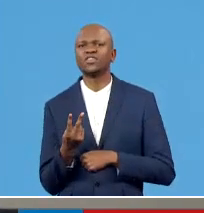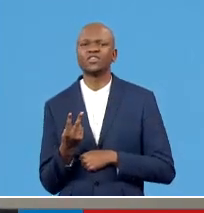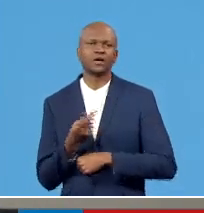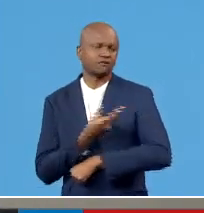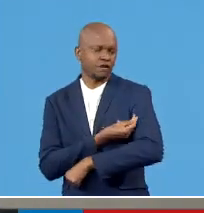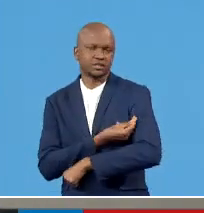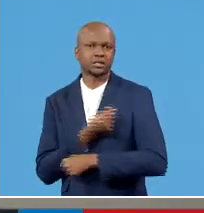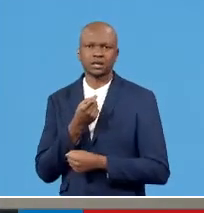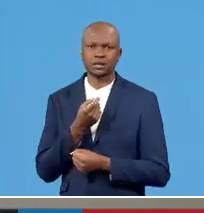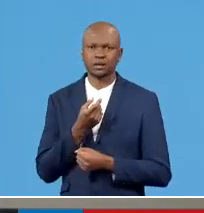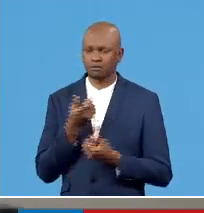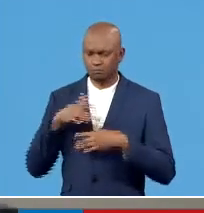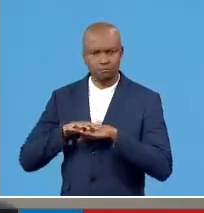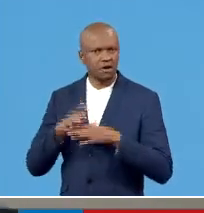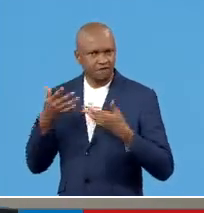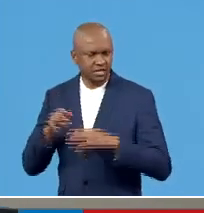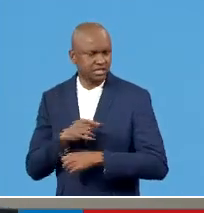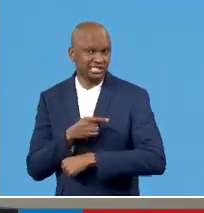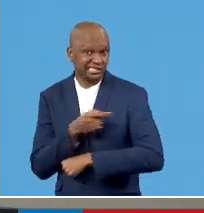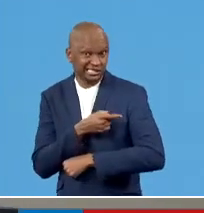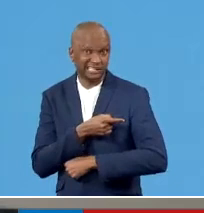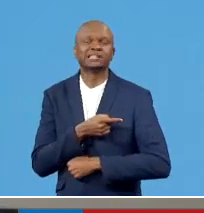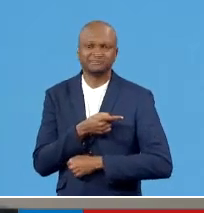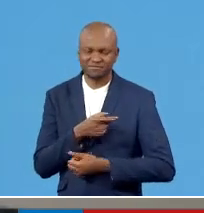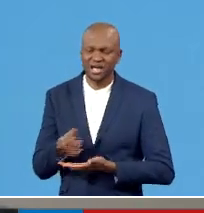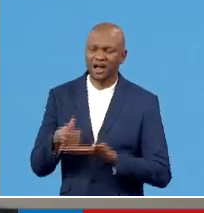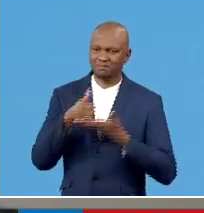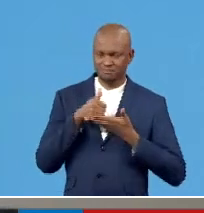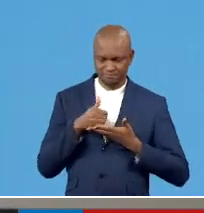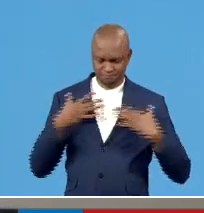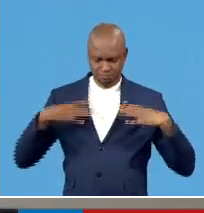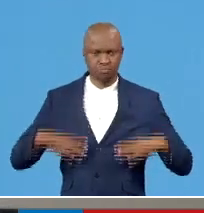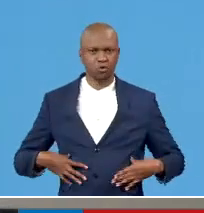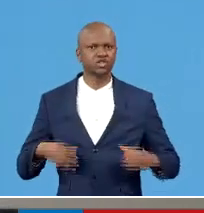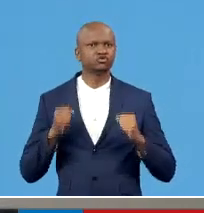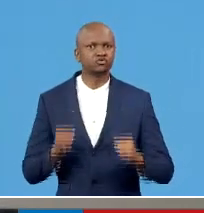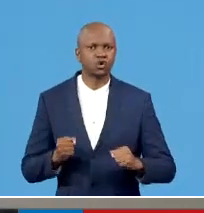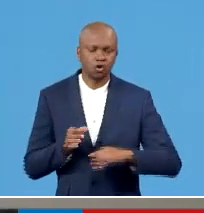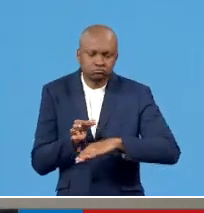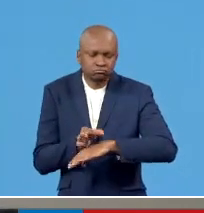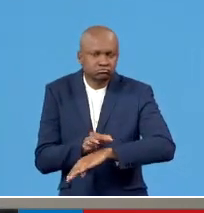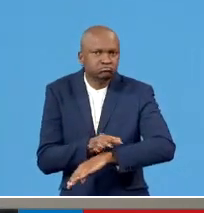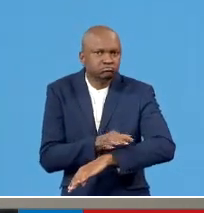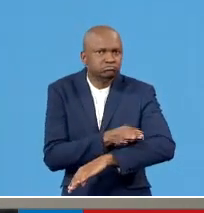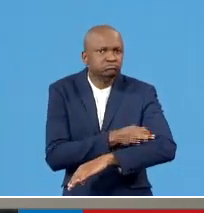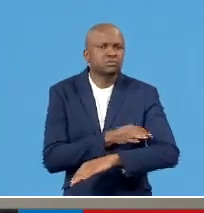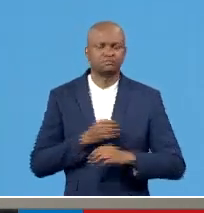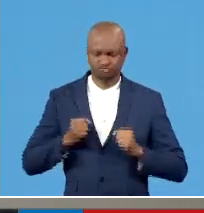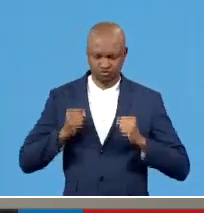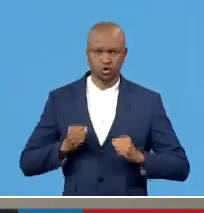there's waning immunity, does bolster our immunity, and it generates cellular immunity, which is what we want to